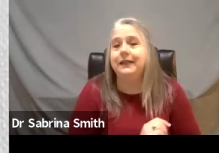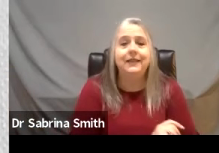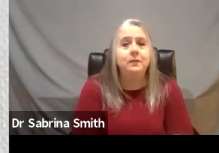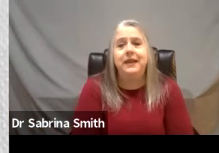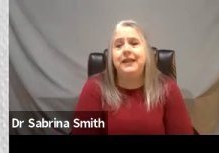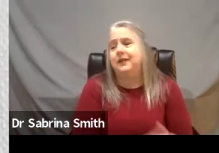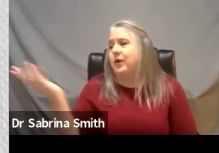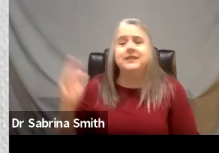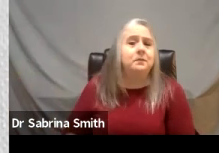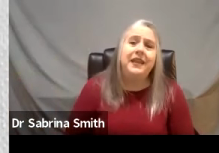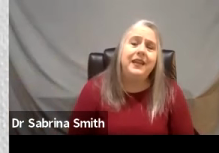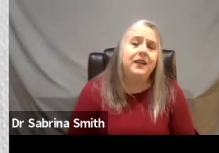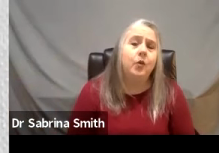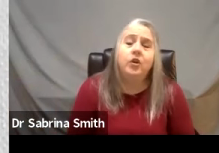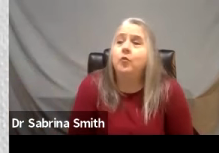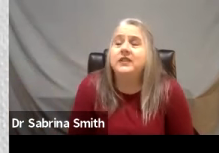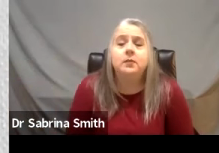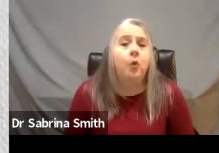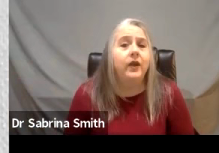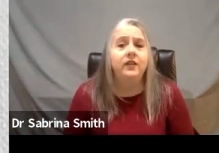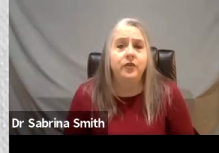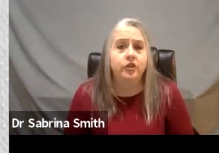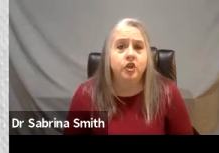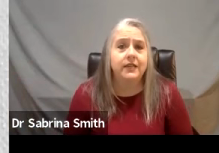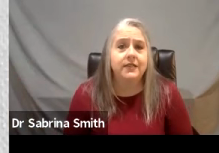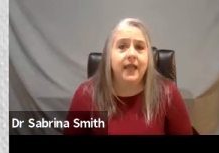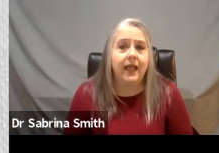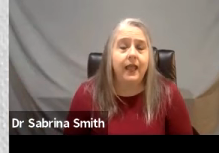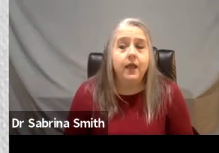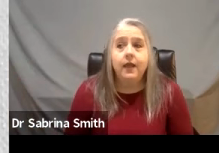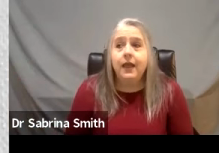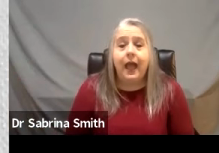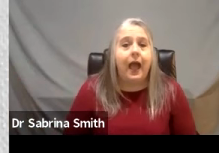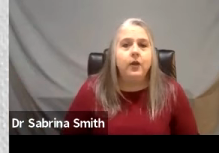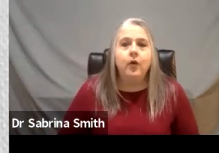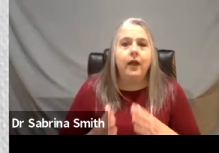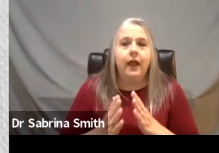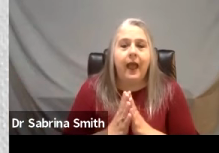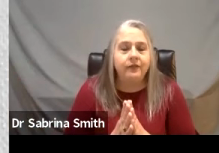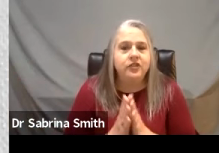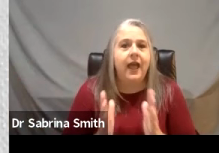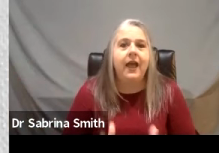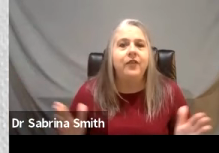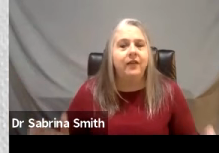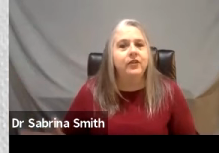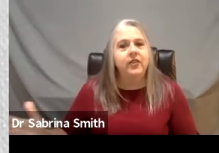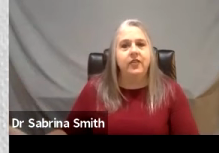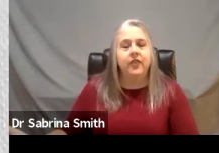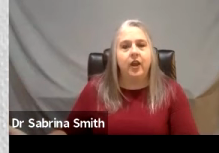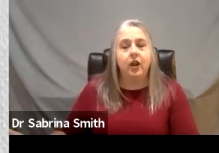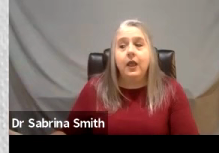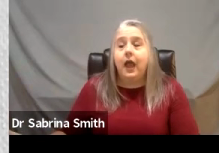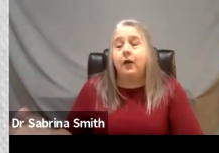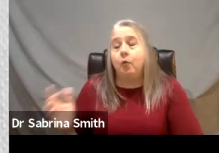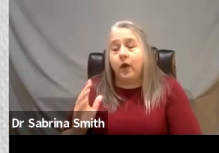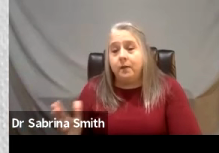And glean the meaning. What does it mean? What's the point of what they're trying to say? I don't have to have everything in